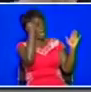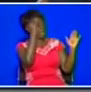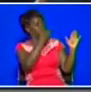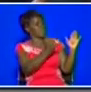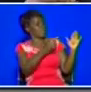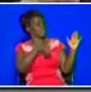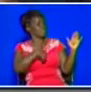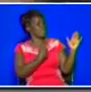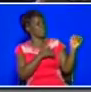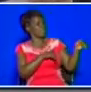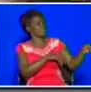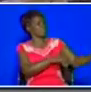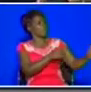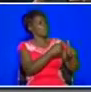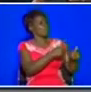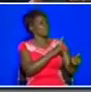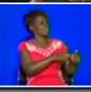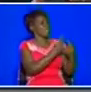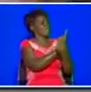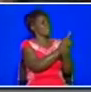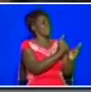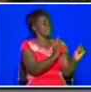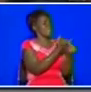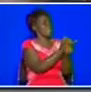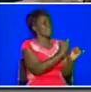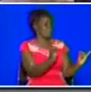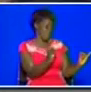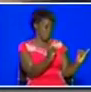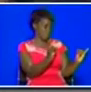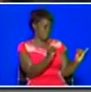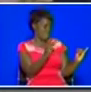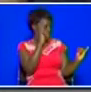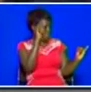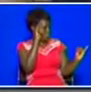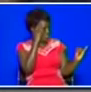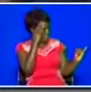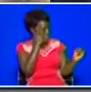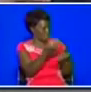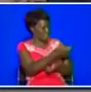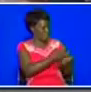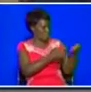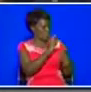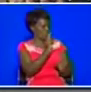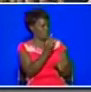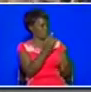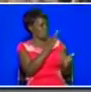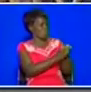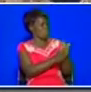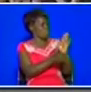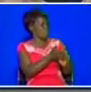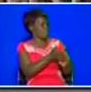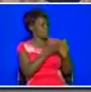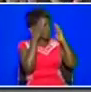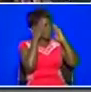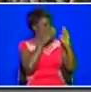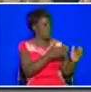we have pursued since independence, of thinking we are putting the economy first, without focusing on the